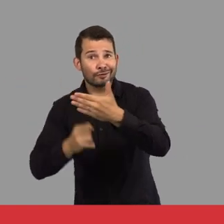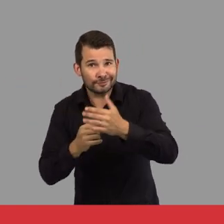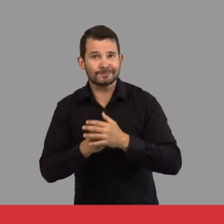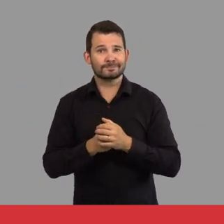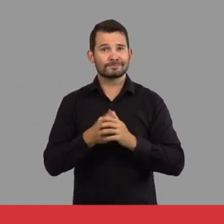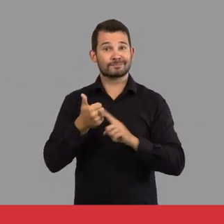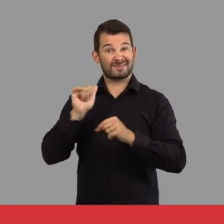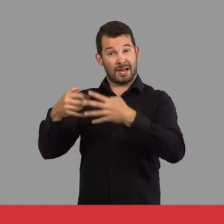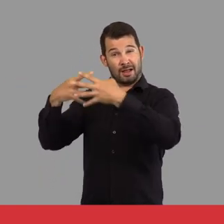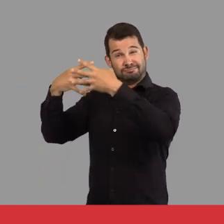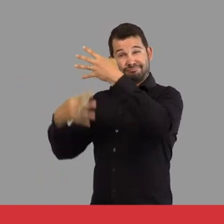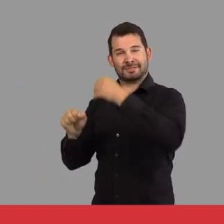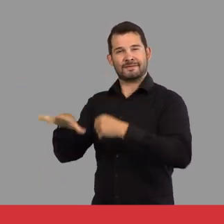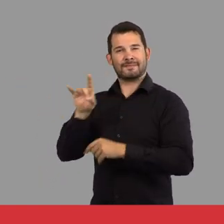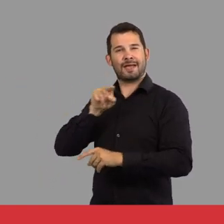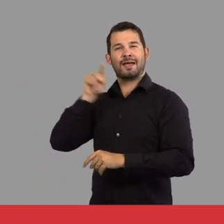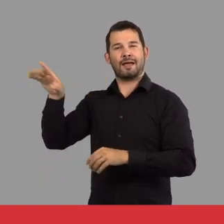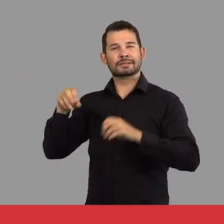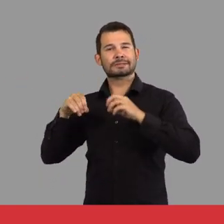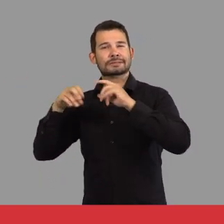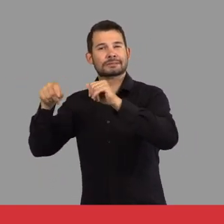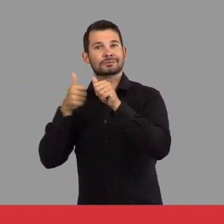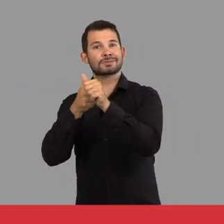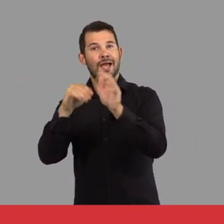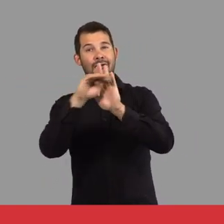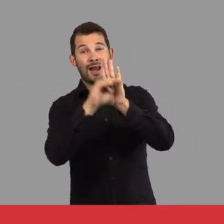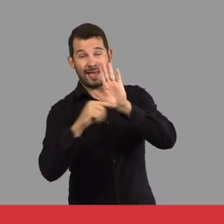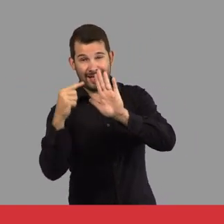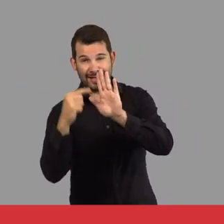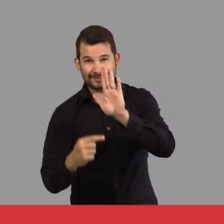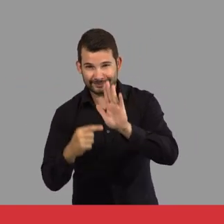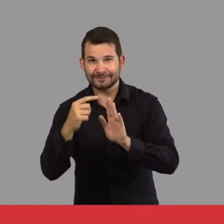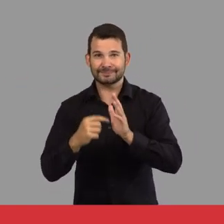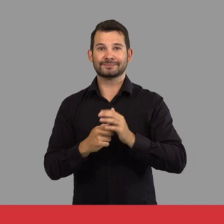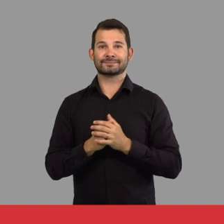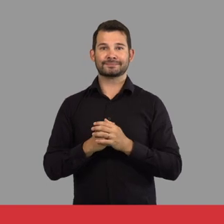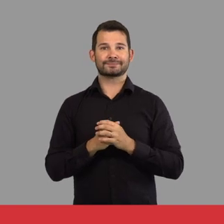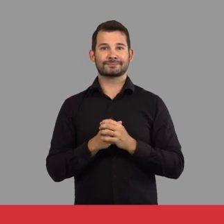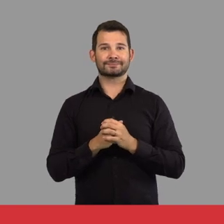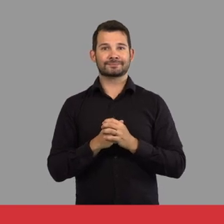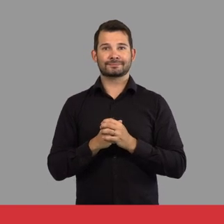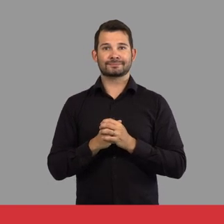This list can also be found in the seed guidelines.